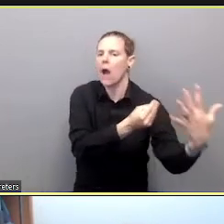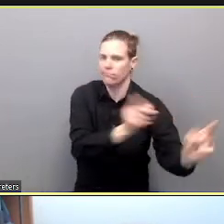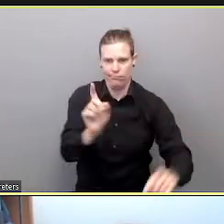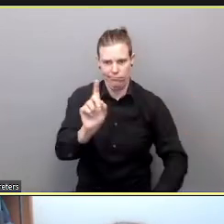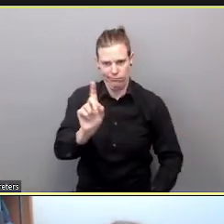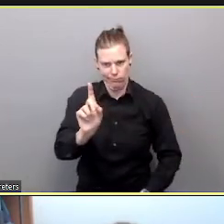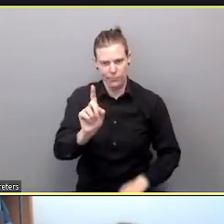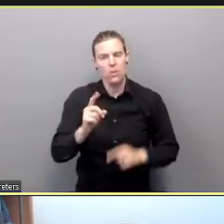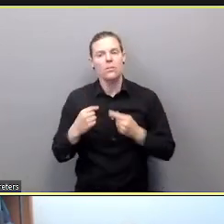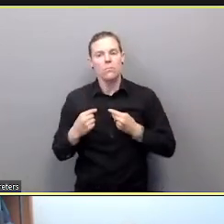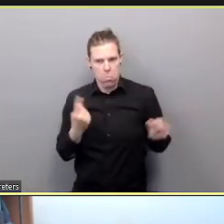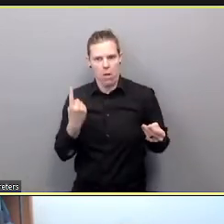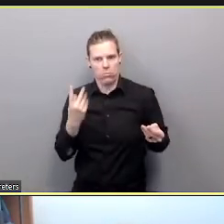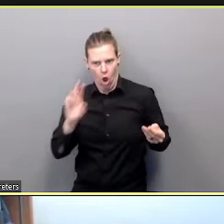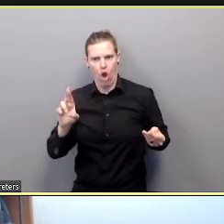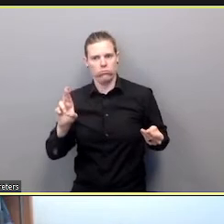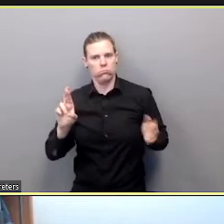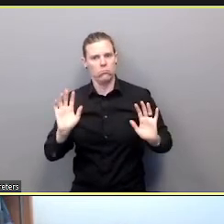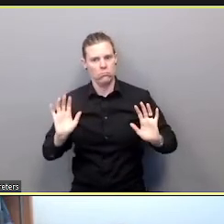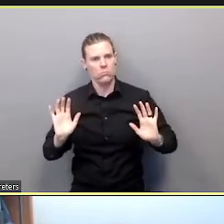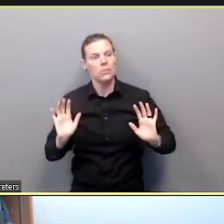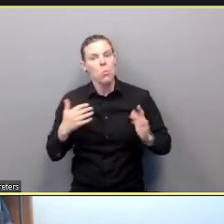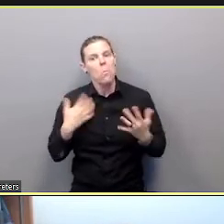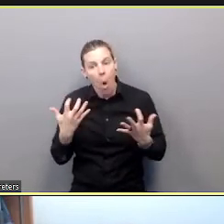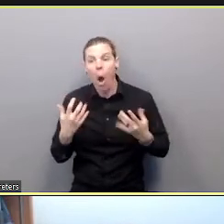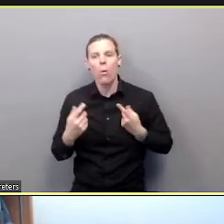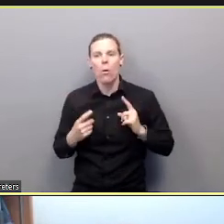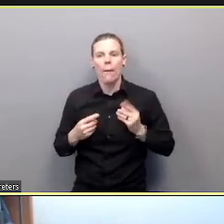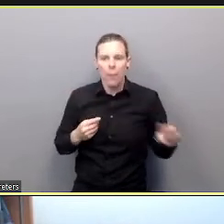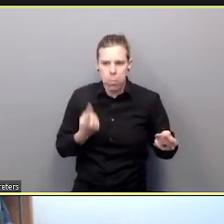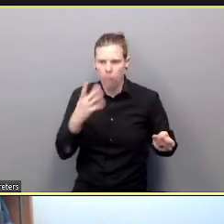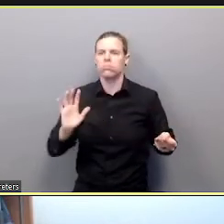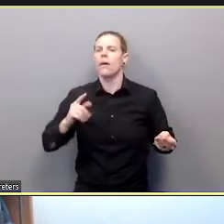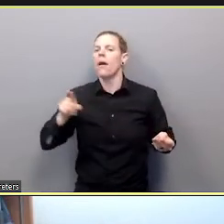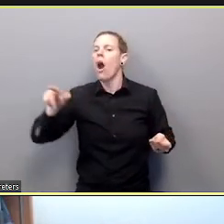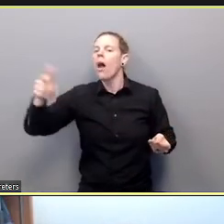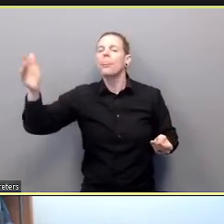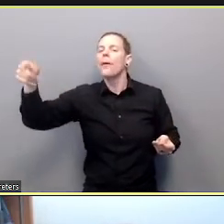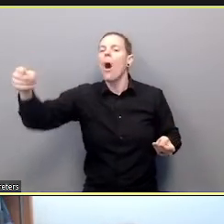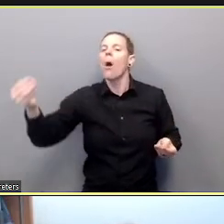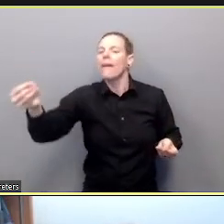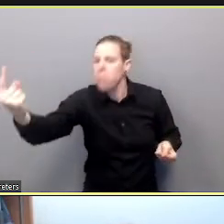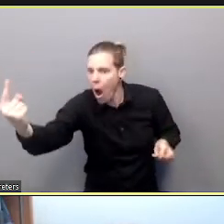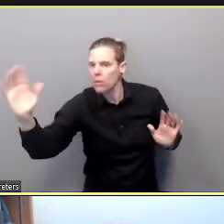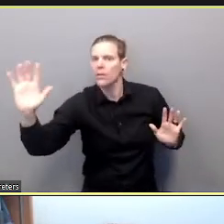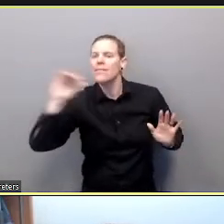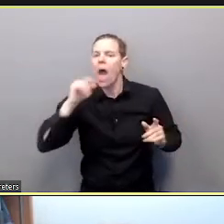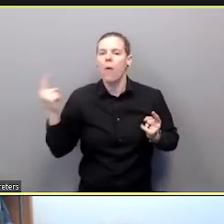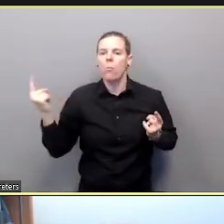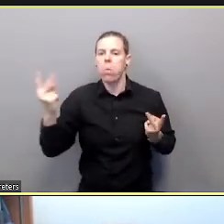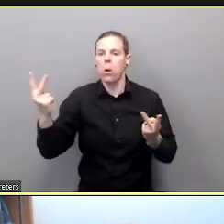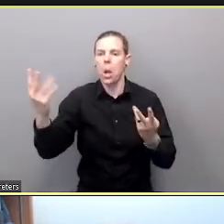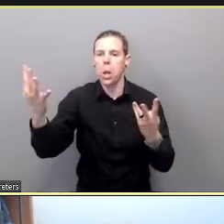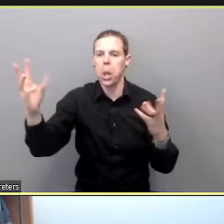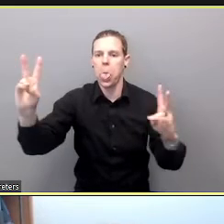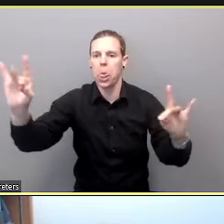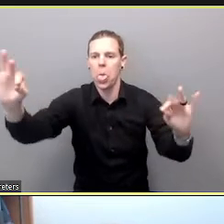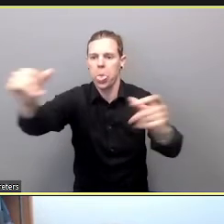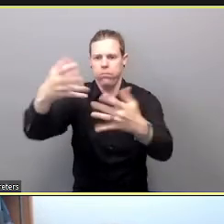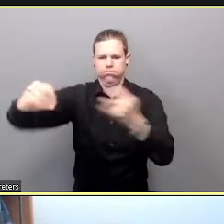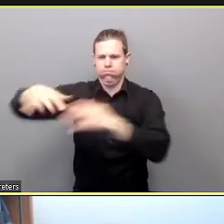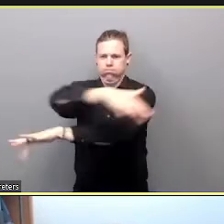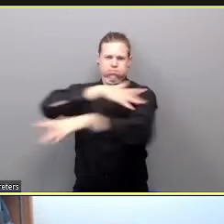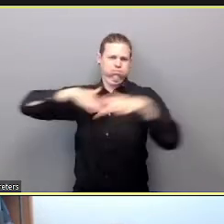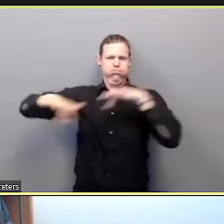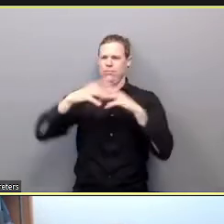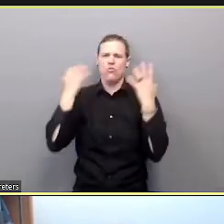to see a further deceleration in our cases, and then followed by a